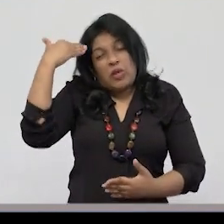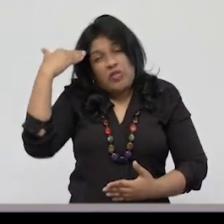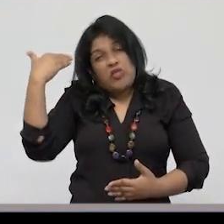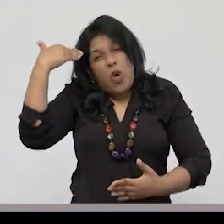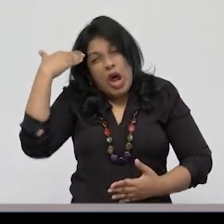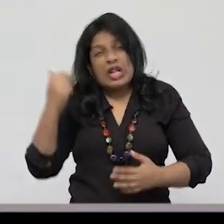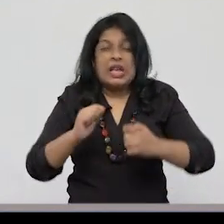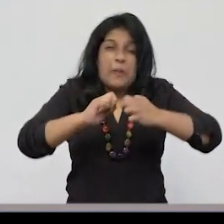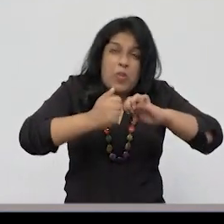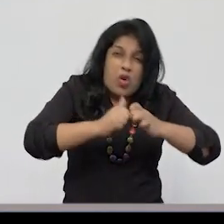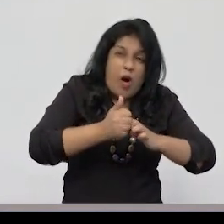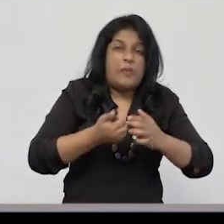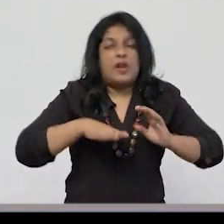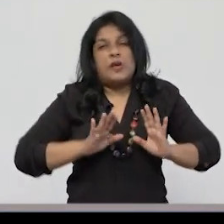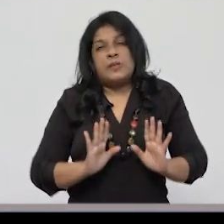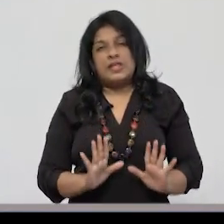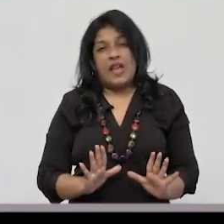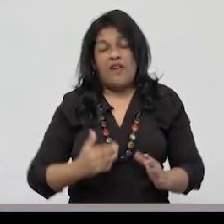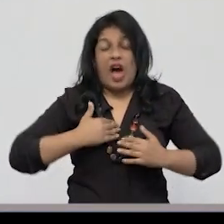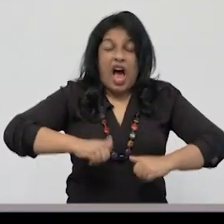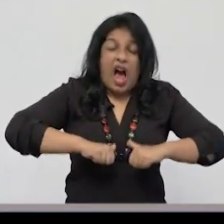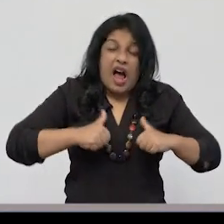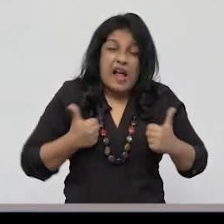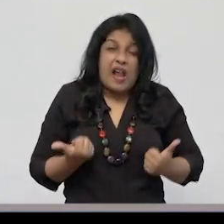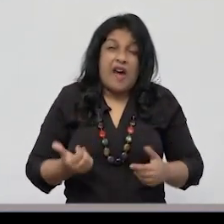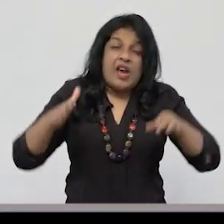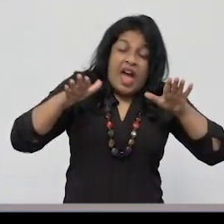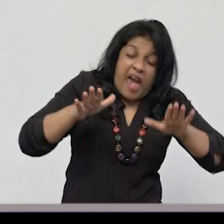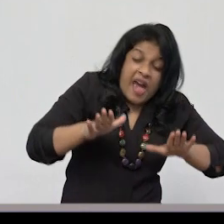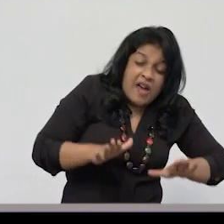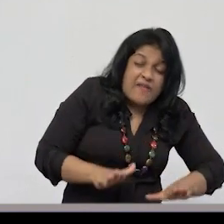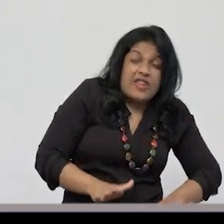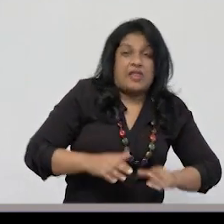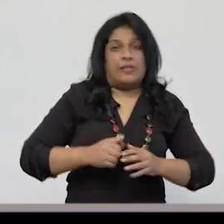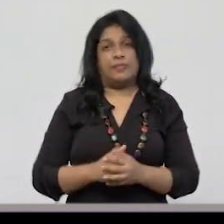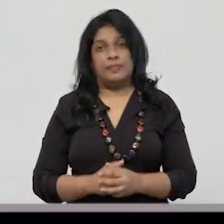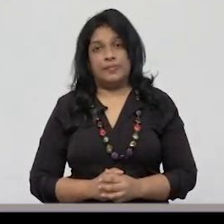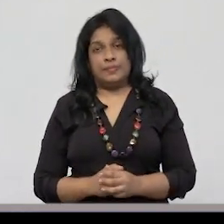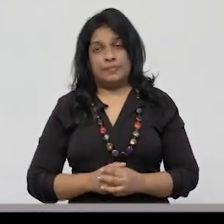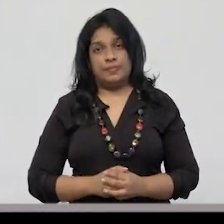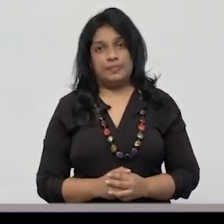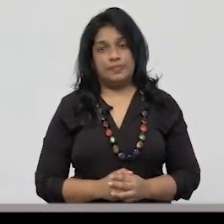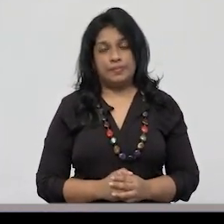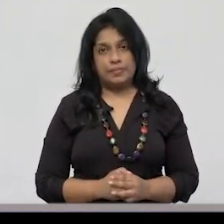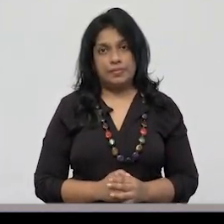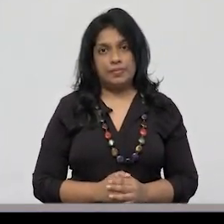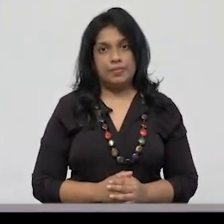the air, and I don't know that I can make it. I'm a little bit overloaded." And you know, this is